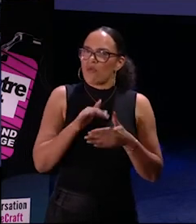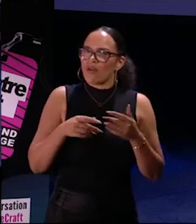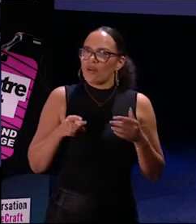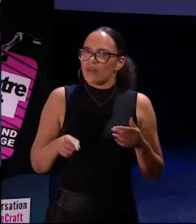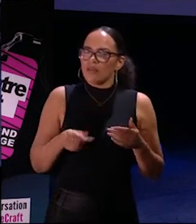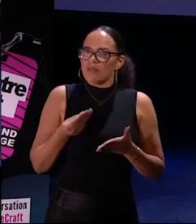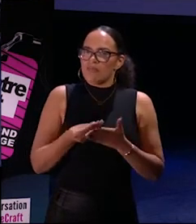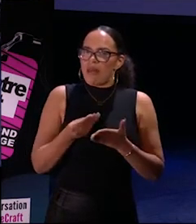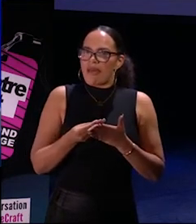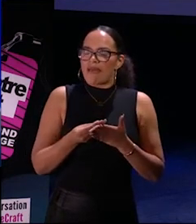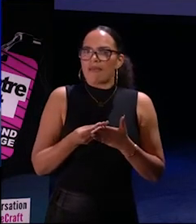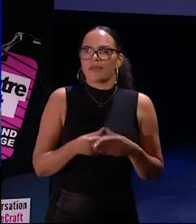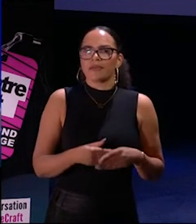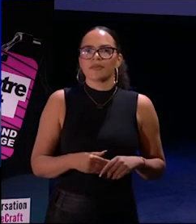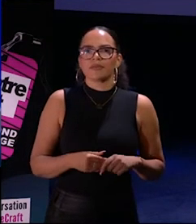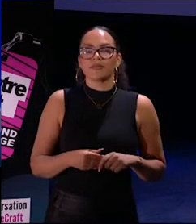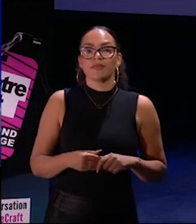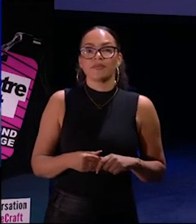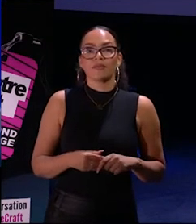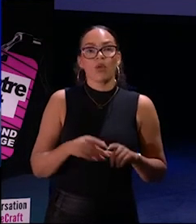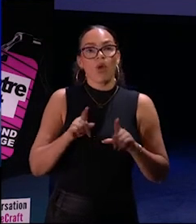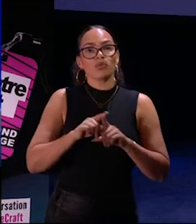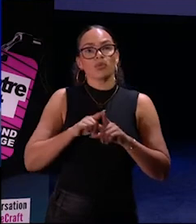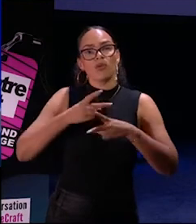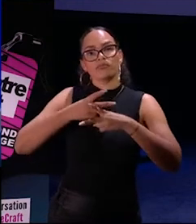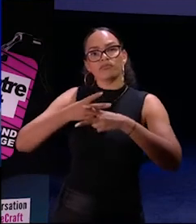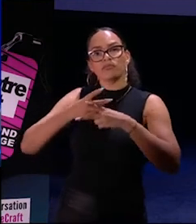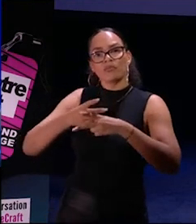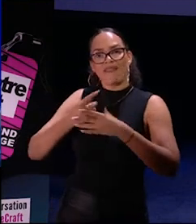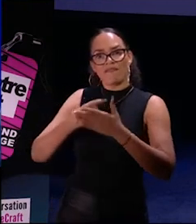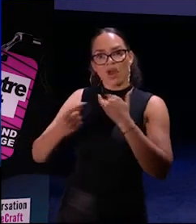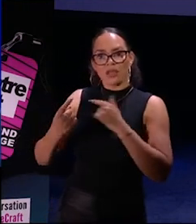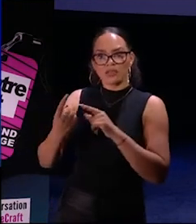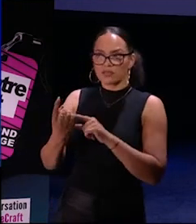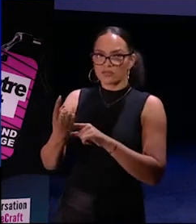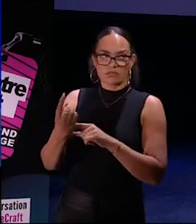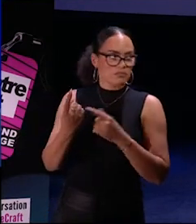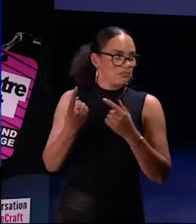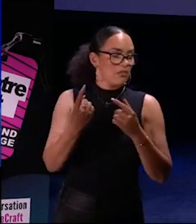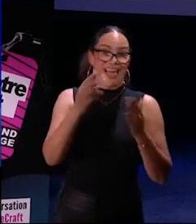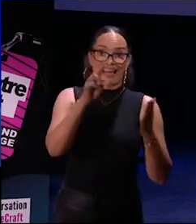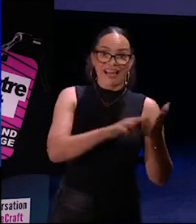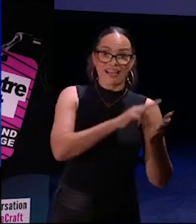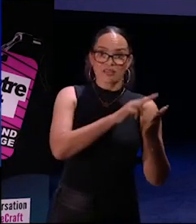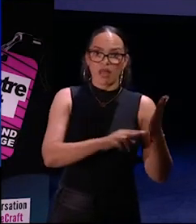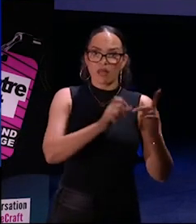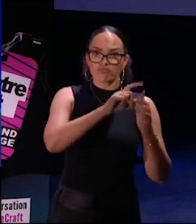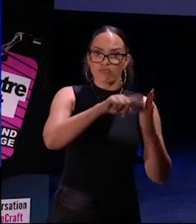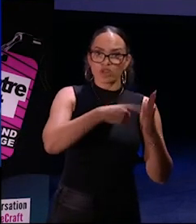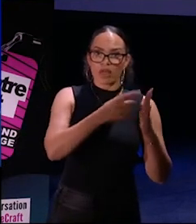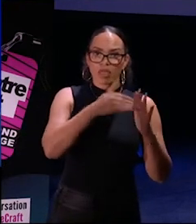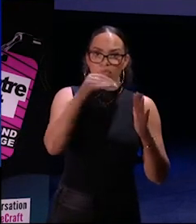also looking after freelancers if things are cancelled, and realising, you know, so your project's